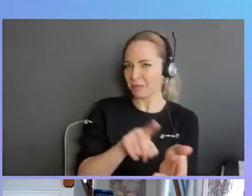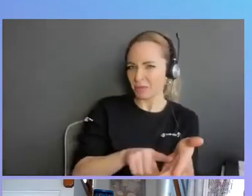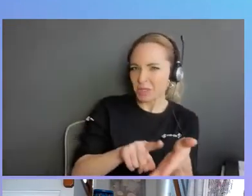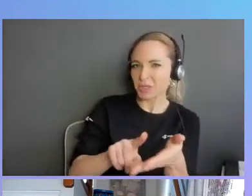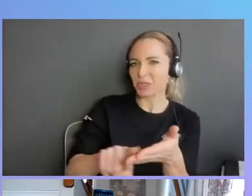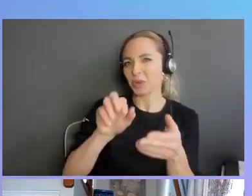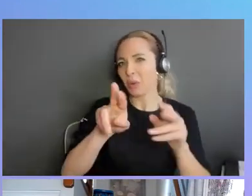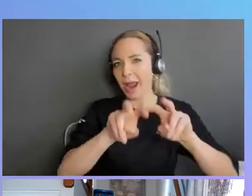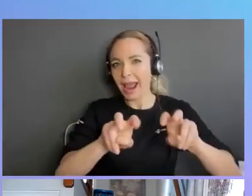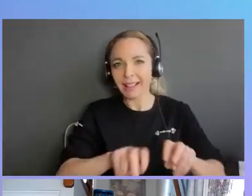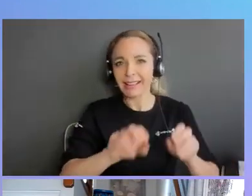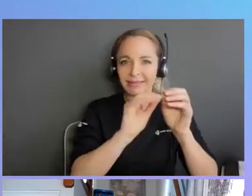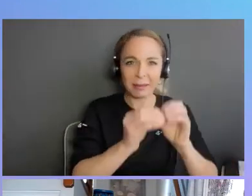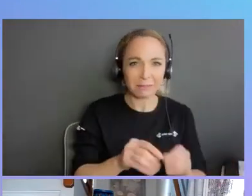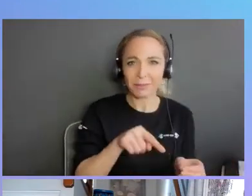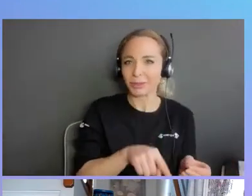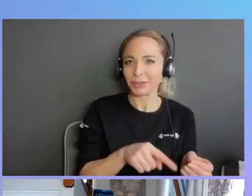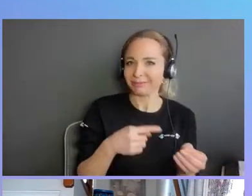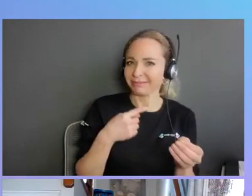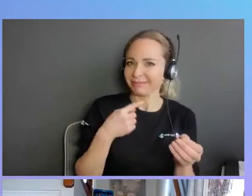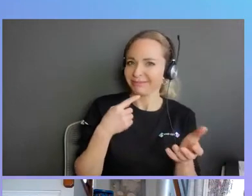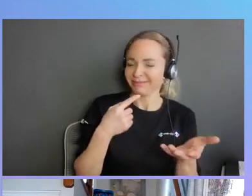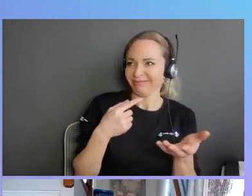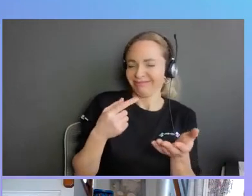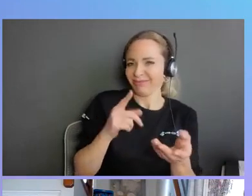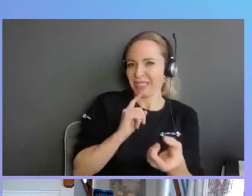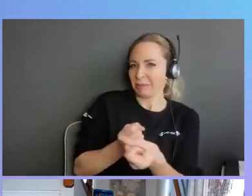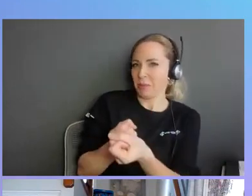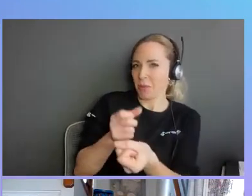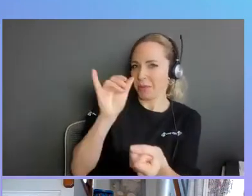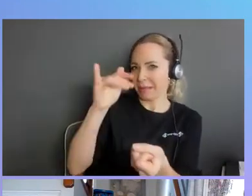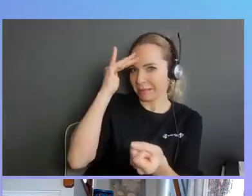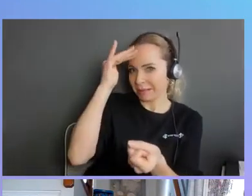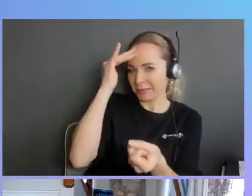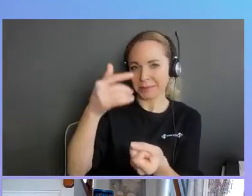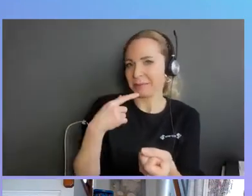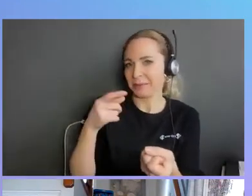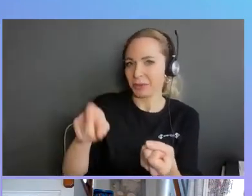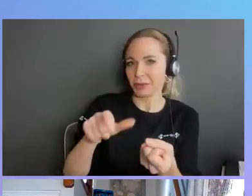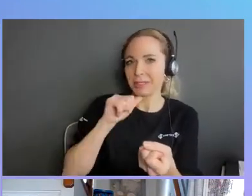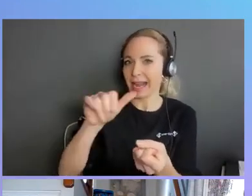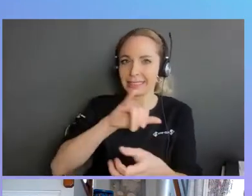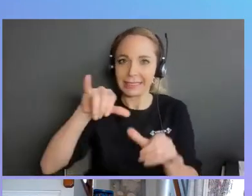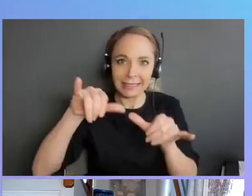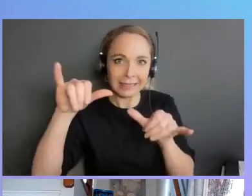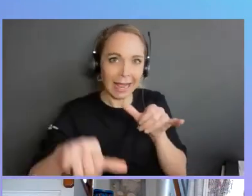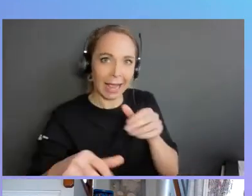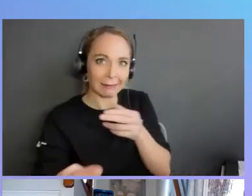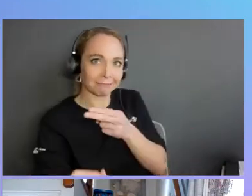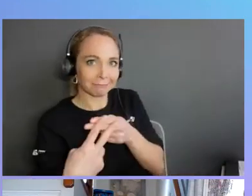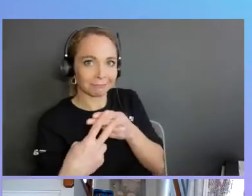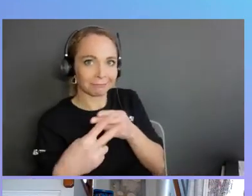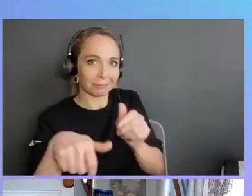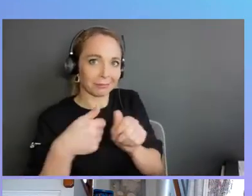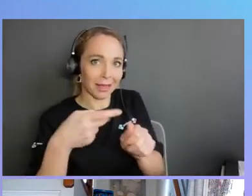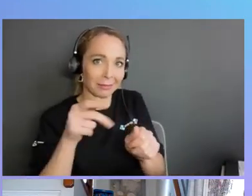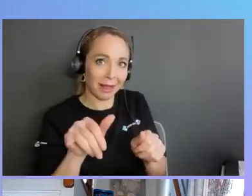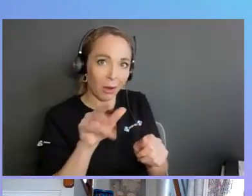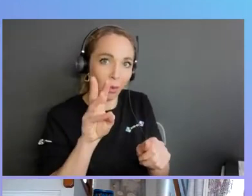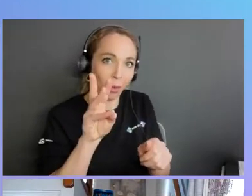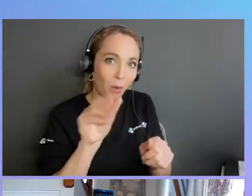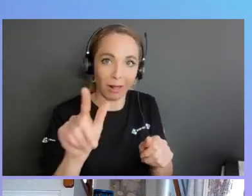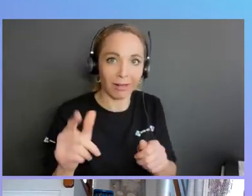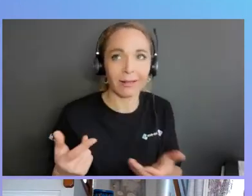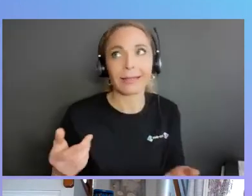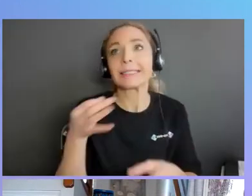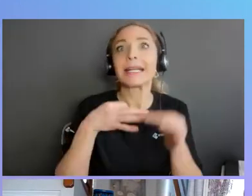true, that it was doing them any good staying behind that paywall. So rather than just tell them over and over again and beat our heads against the